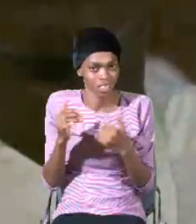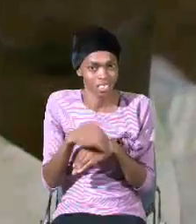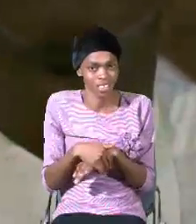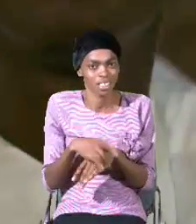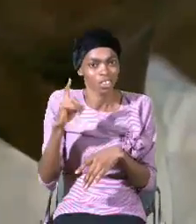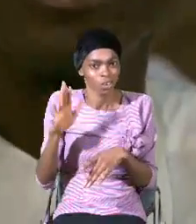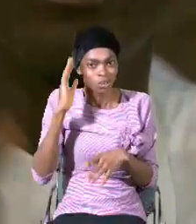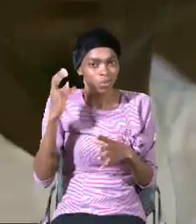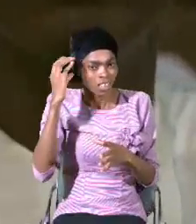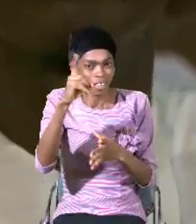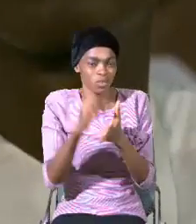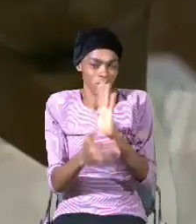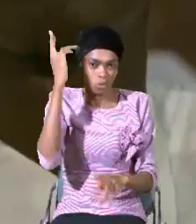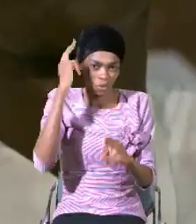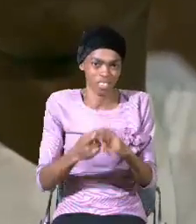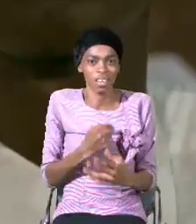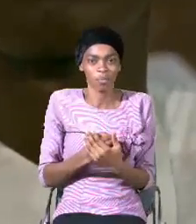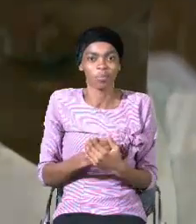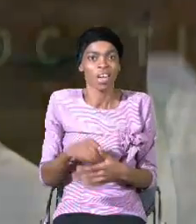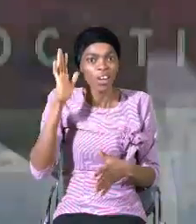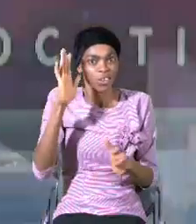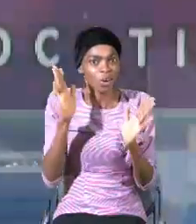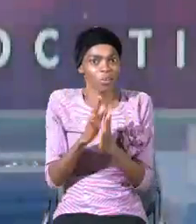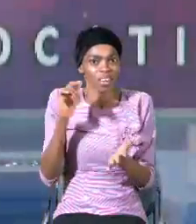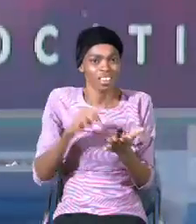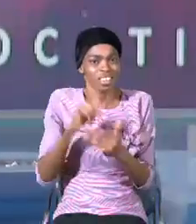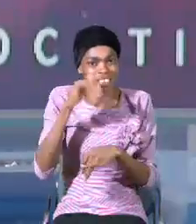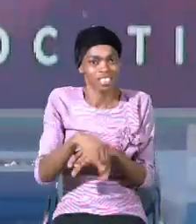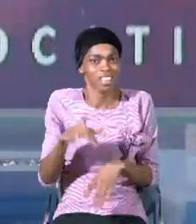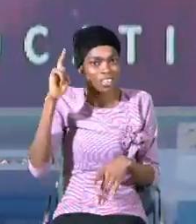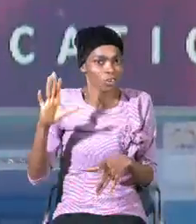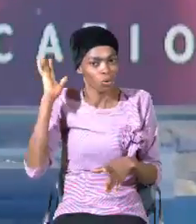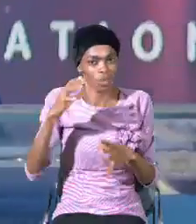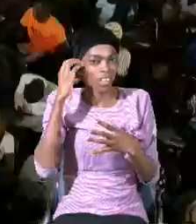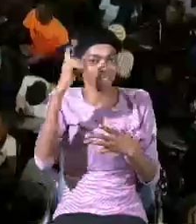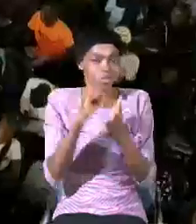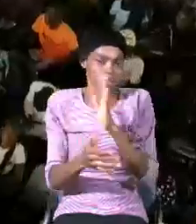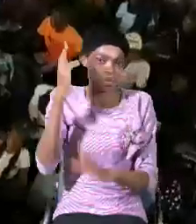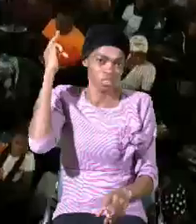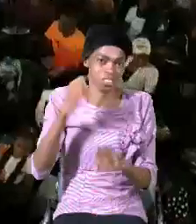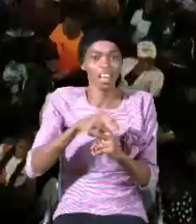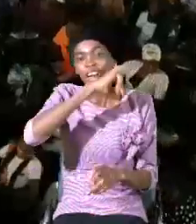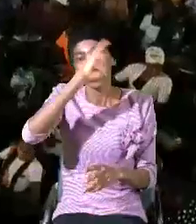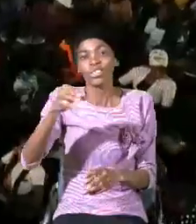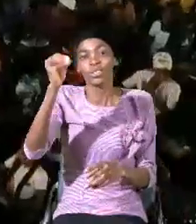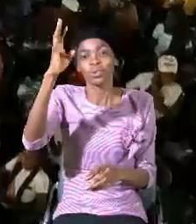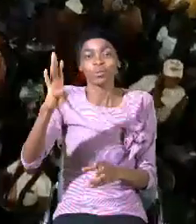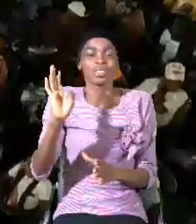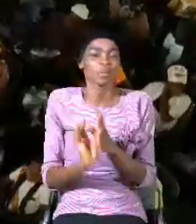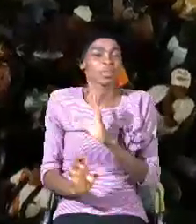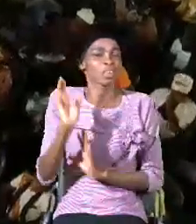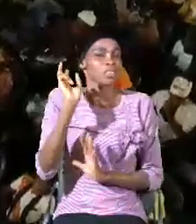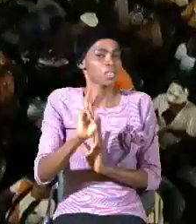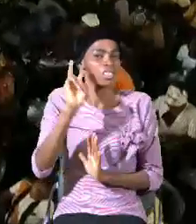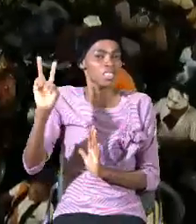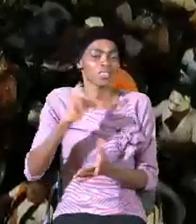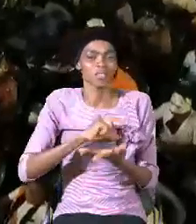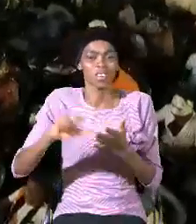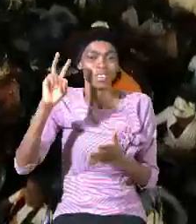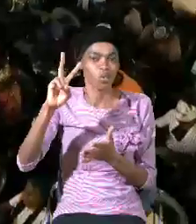you. I say your prayer tonight, it will hear you. Look at Job chapter 22, verse